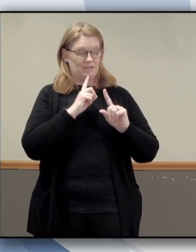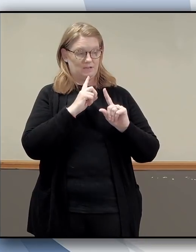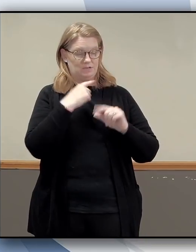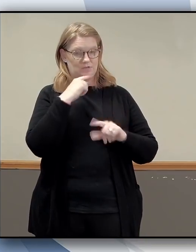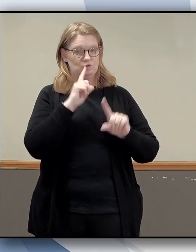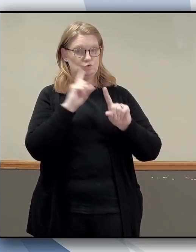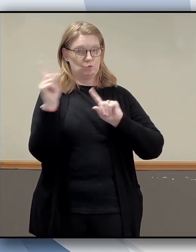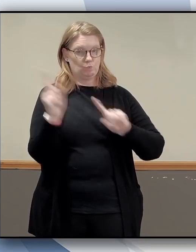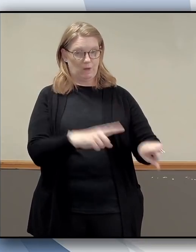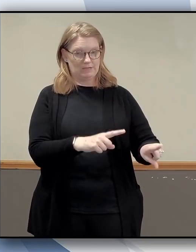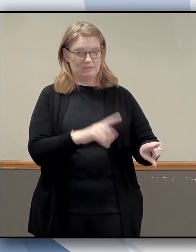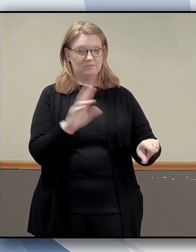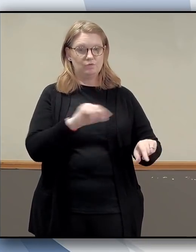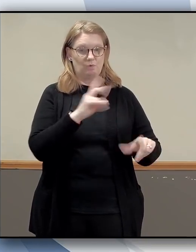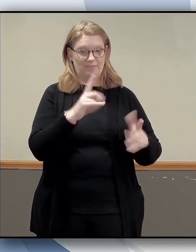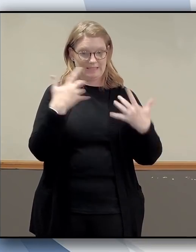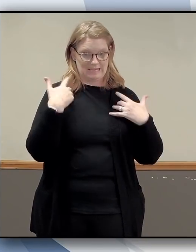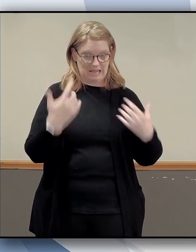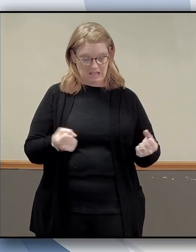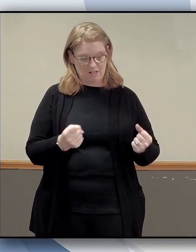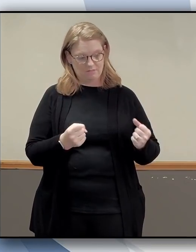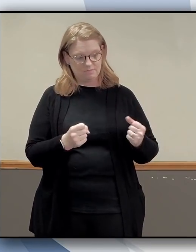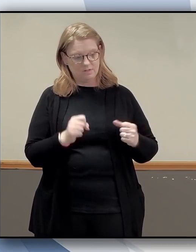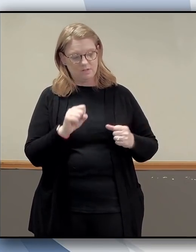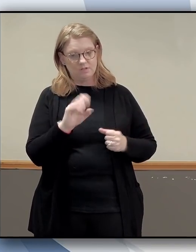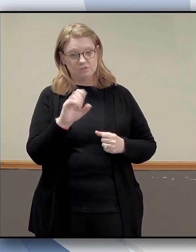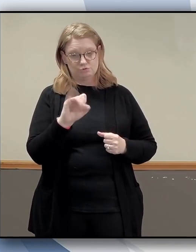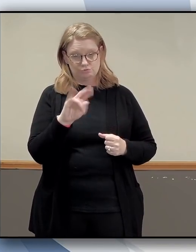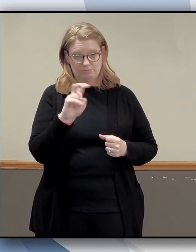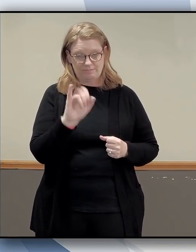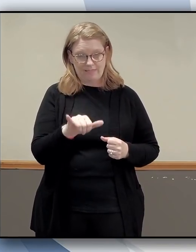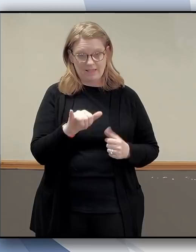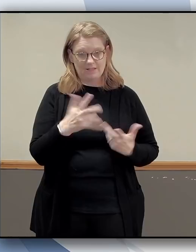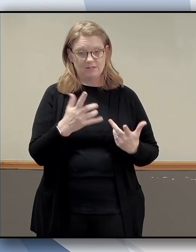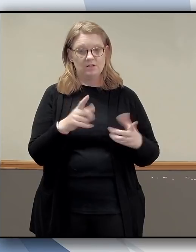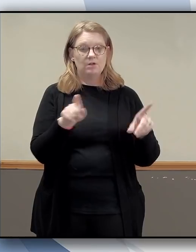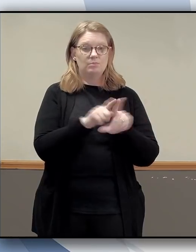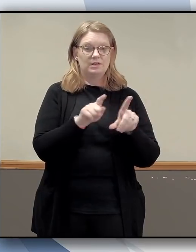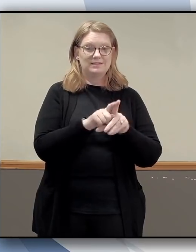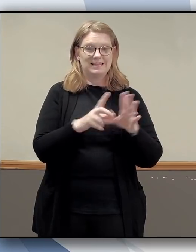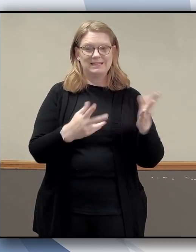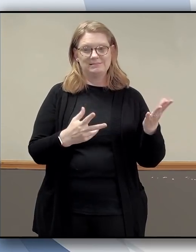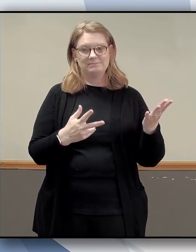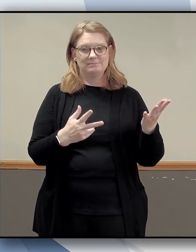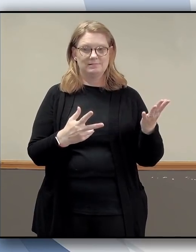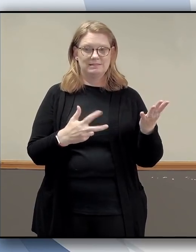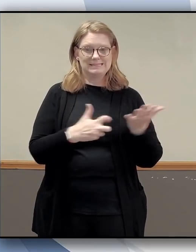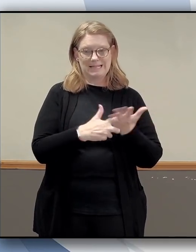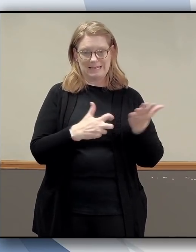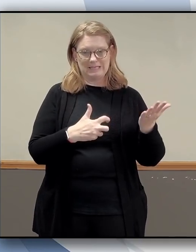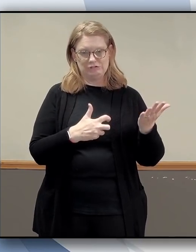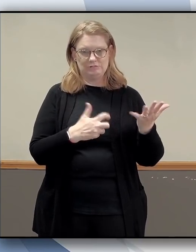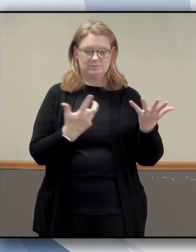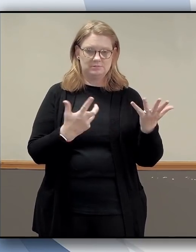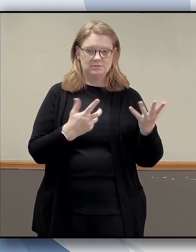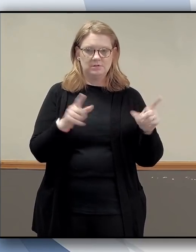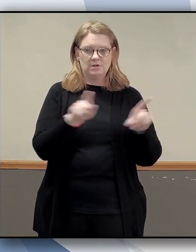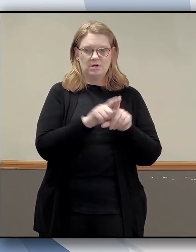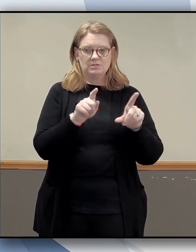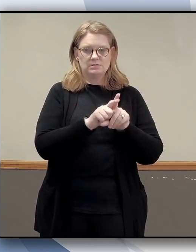to do surveys, and they would be getting certain survey citations, which will ultimately impact